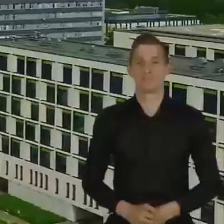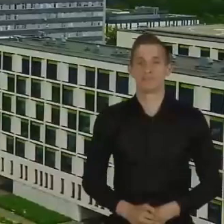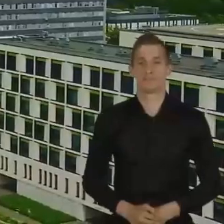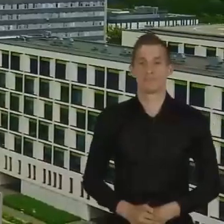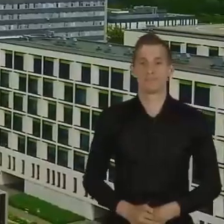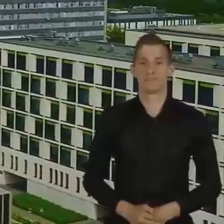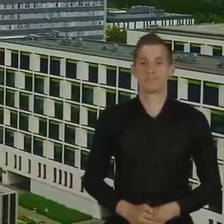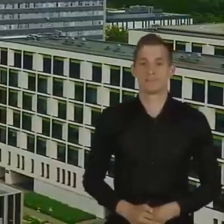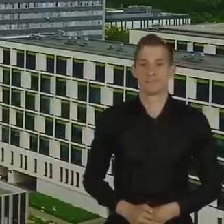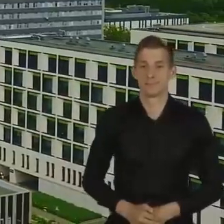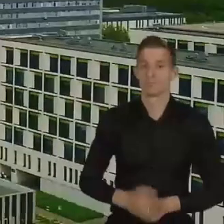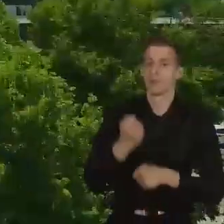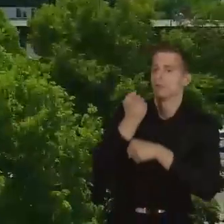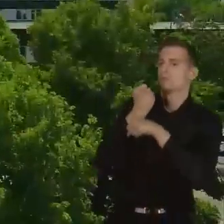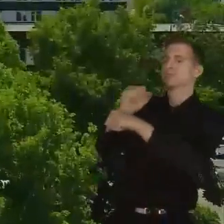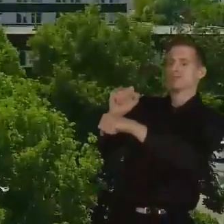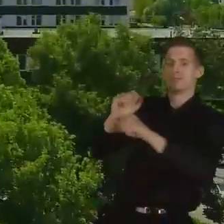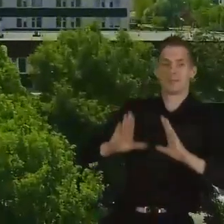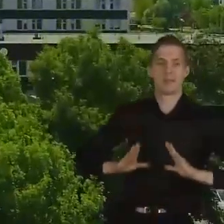and healthcare.